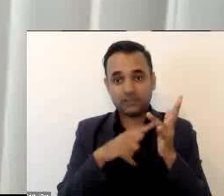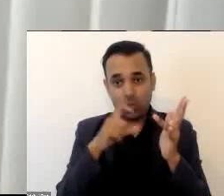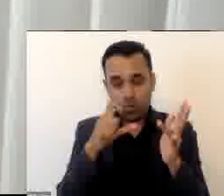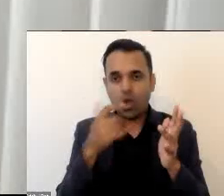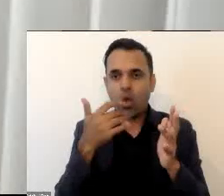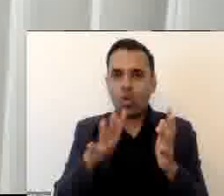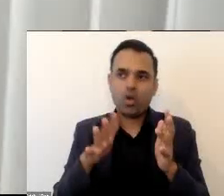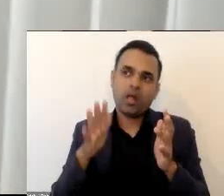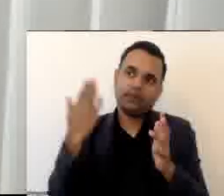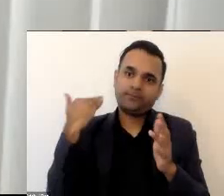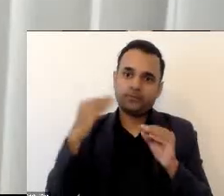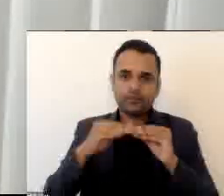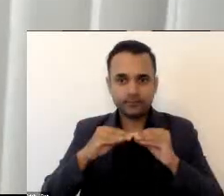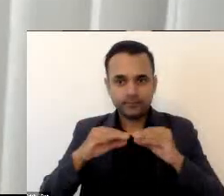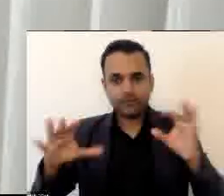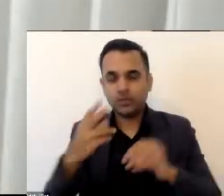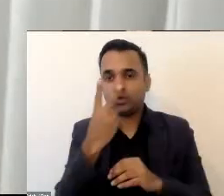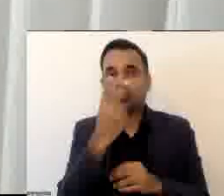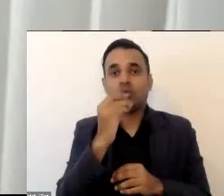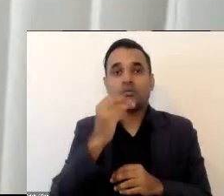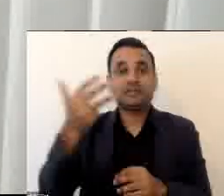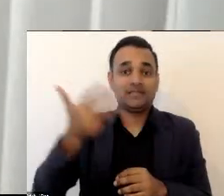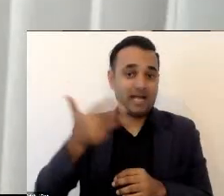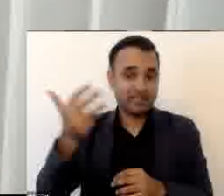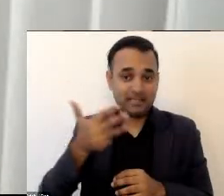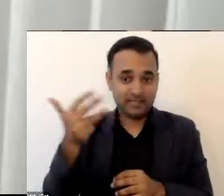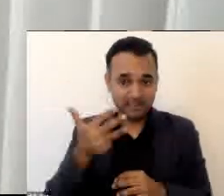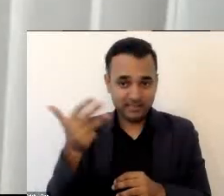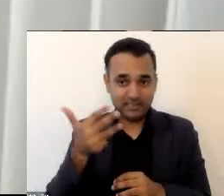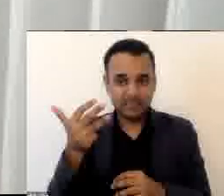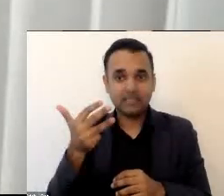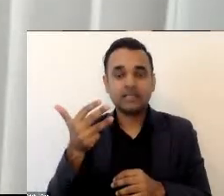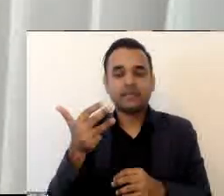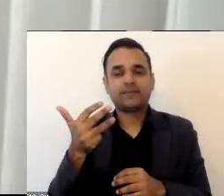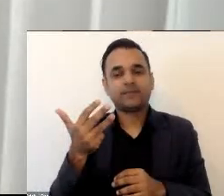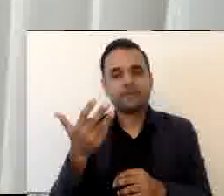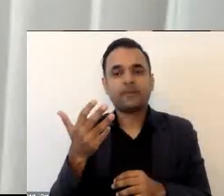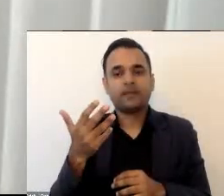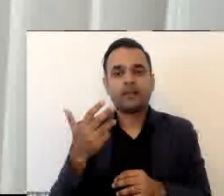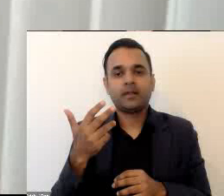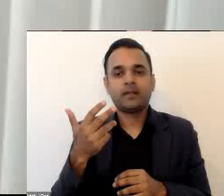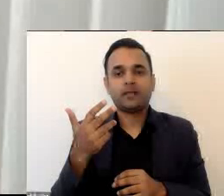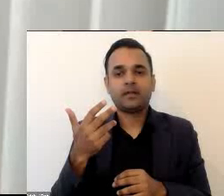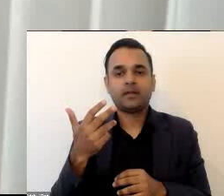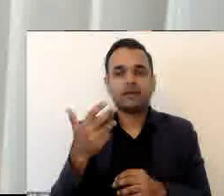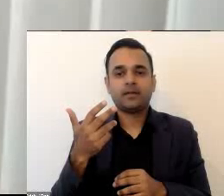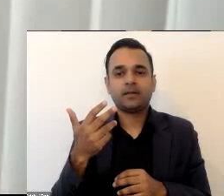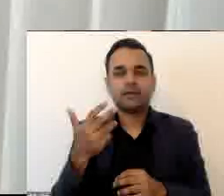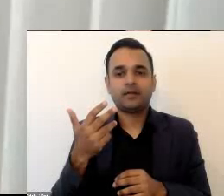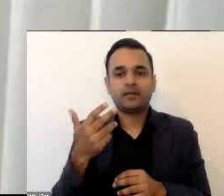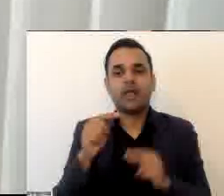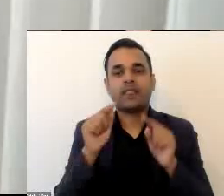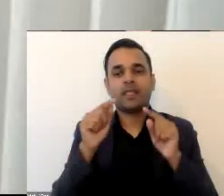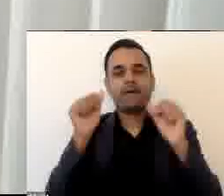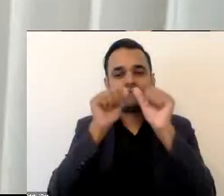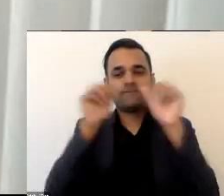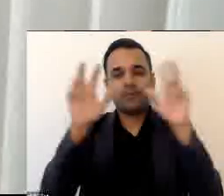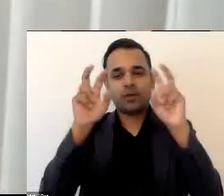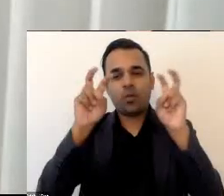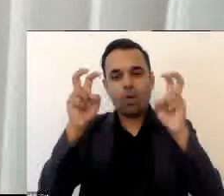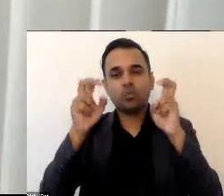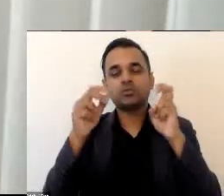famous quotes from when Siri was originally designed. And I think, you know, the report explains about